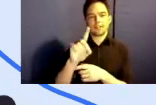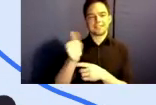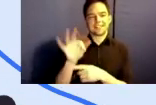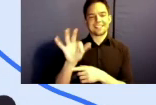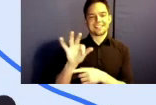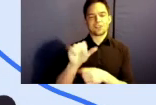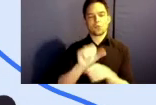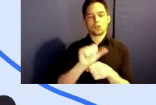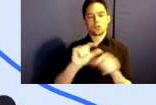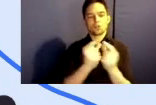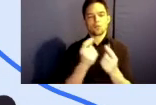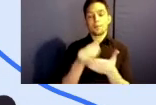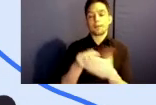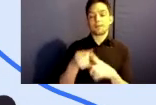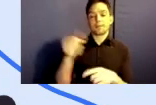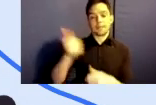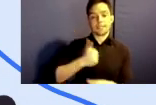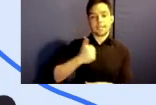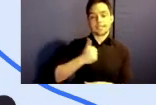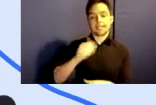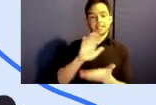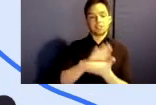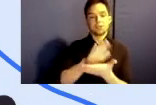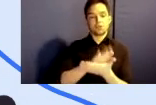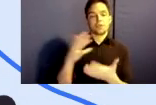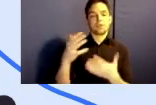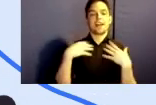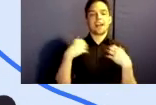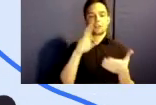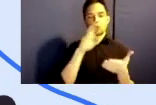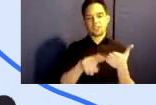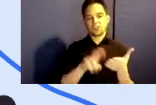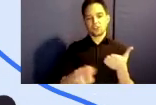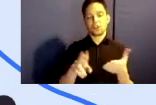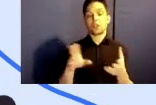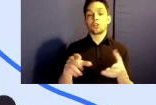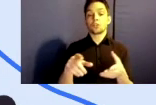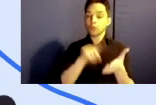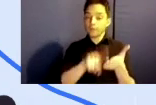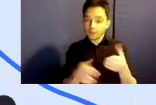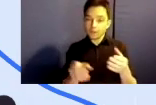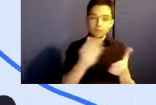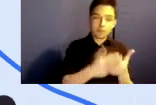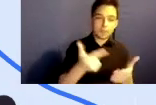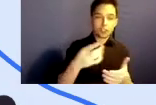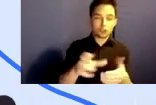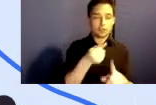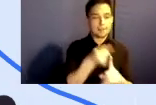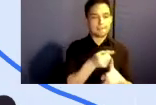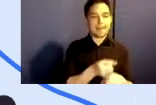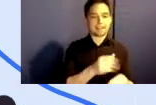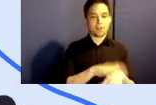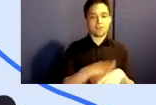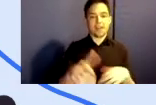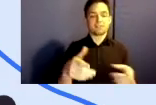money from the Canadian Institute of Health Research to really investigate some of the gendered impacts of the pandemic. Now, some